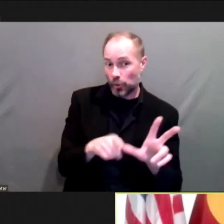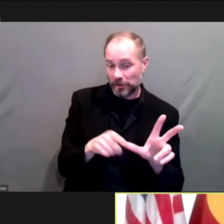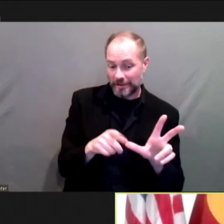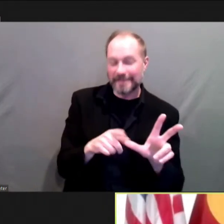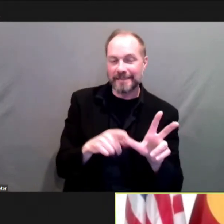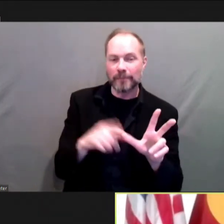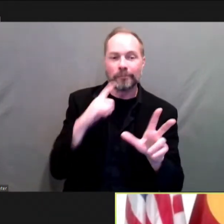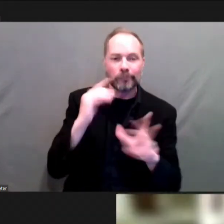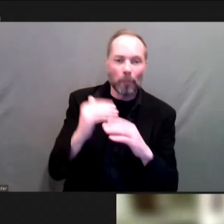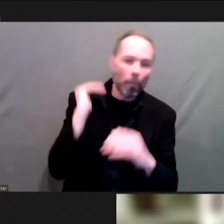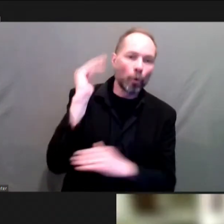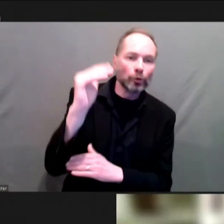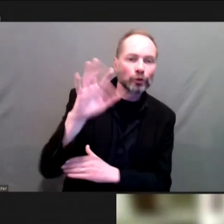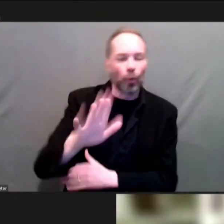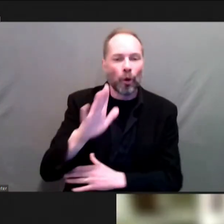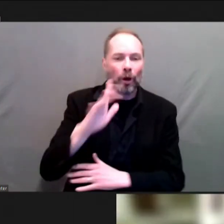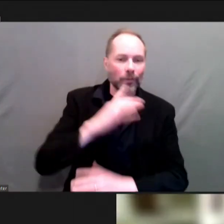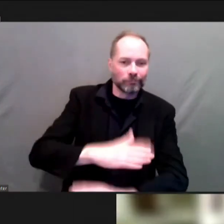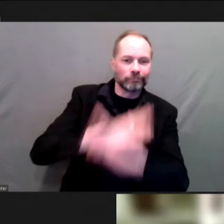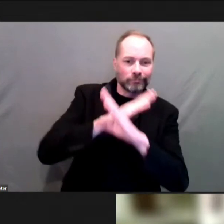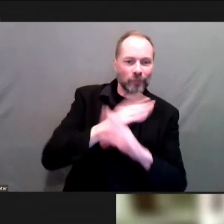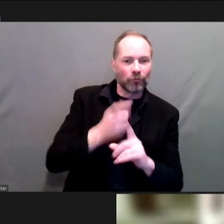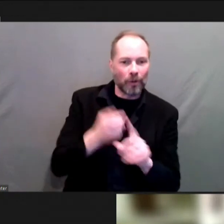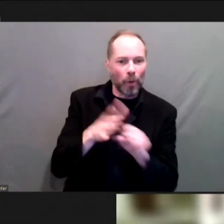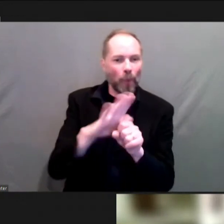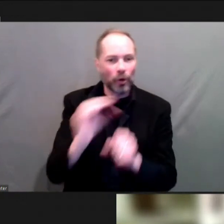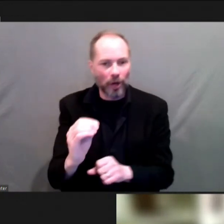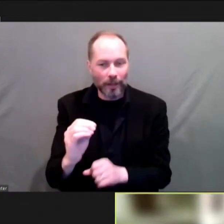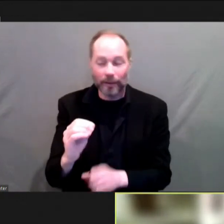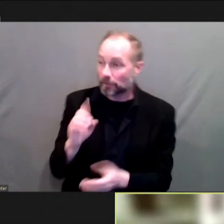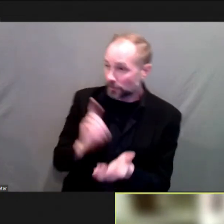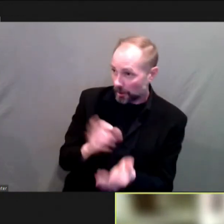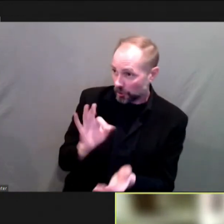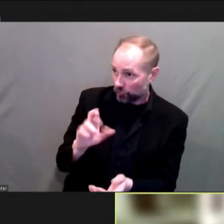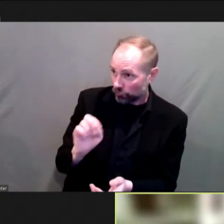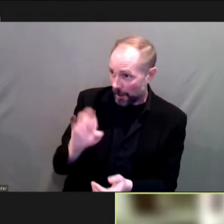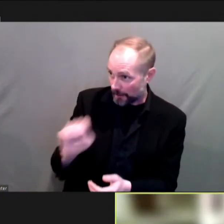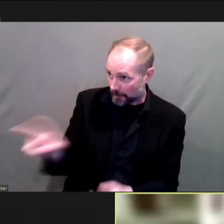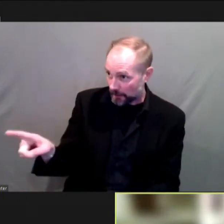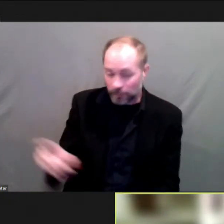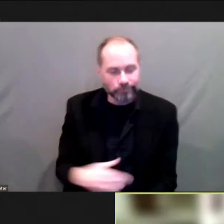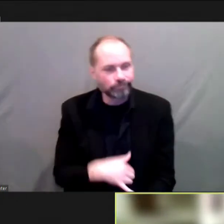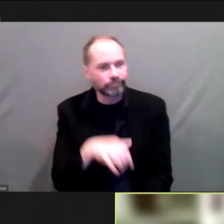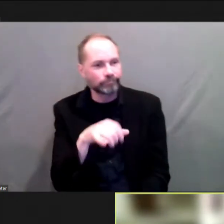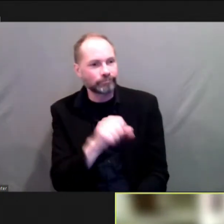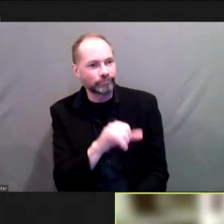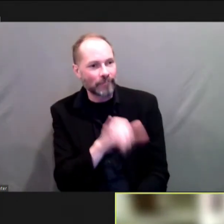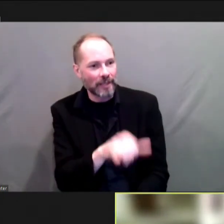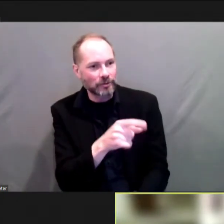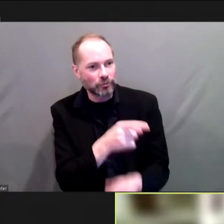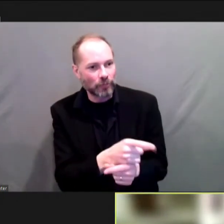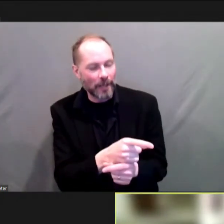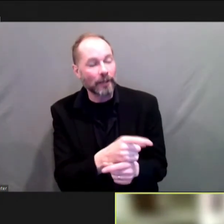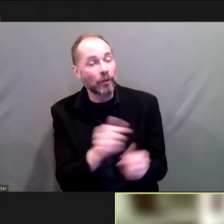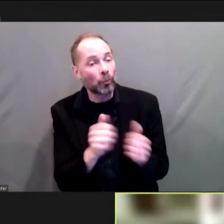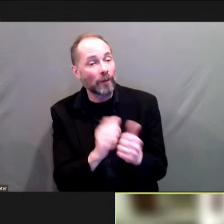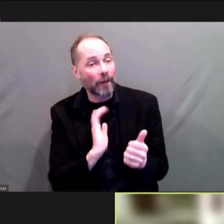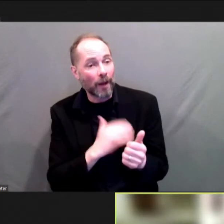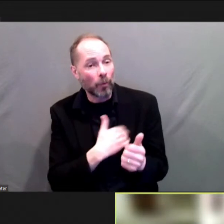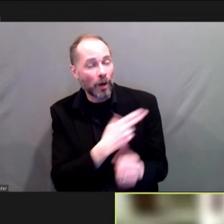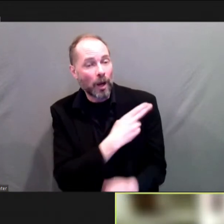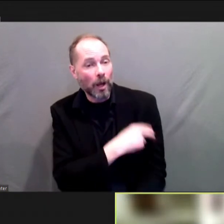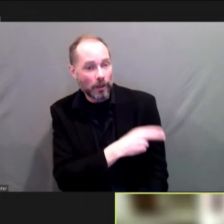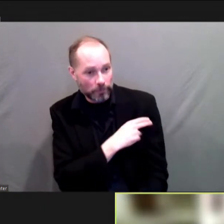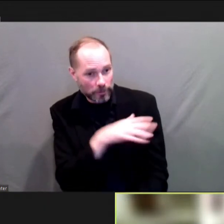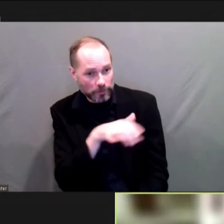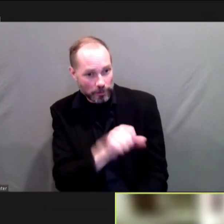of protection against the Omicron variant. Dr. France? Yes, that's right. And regarding our hospitals, it's true